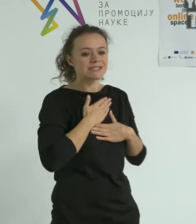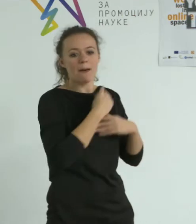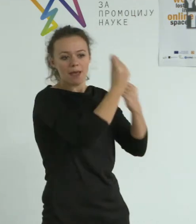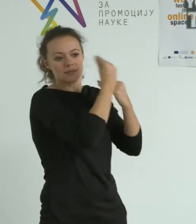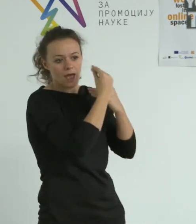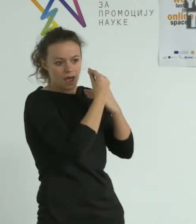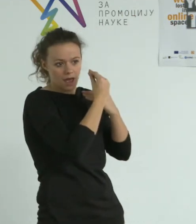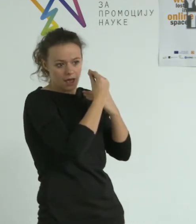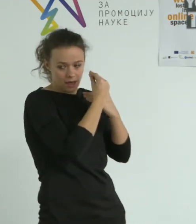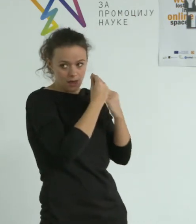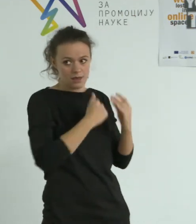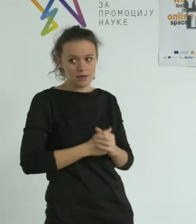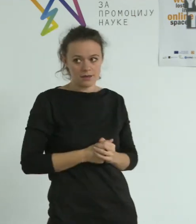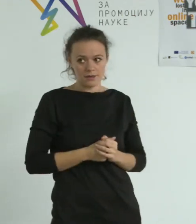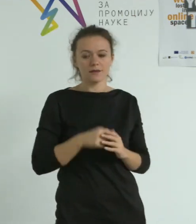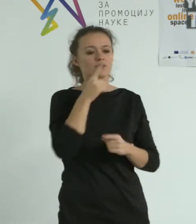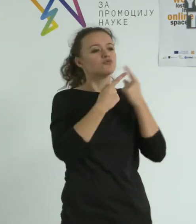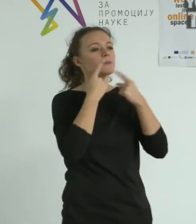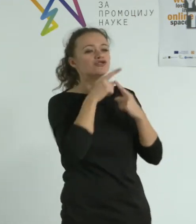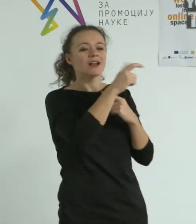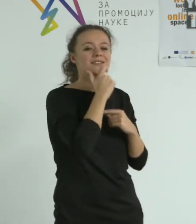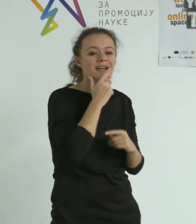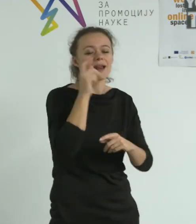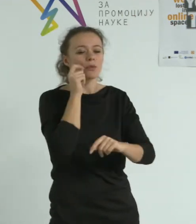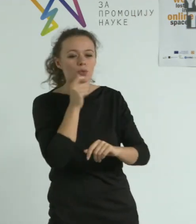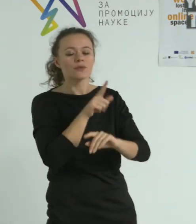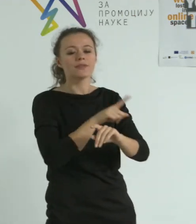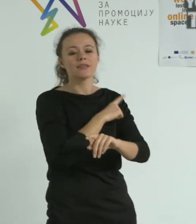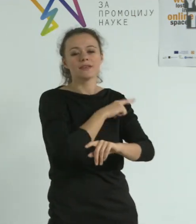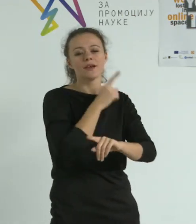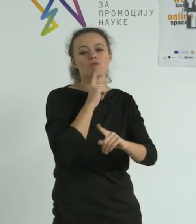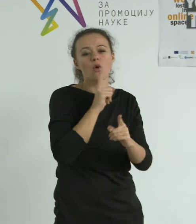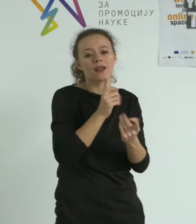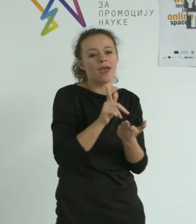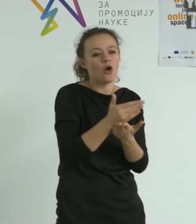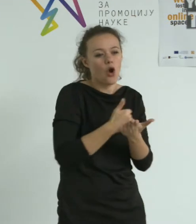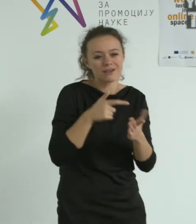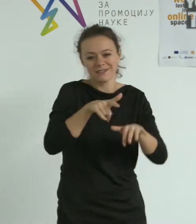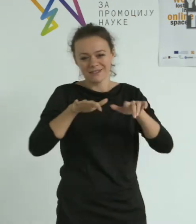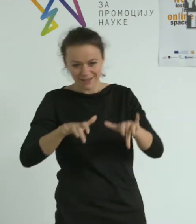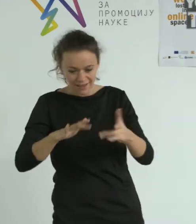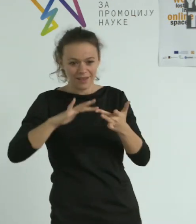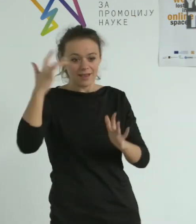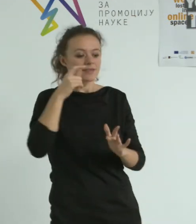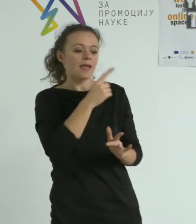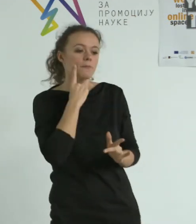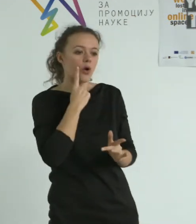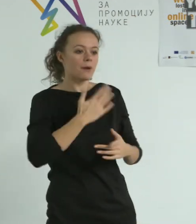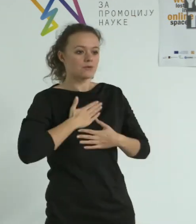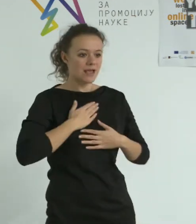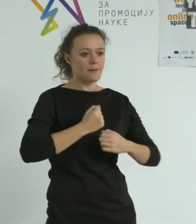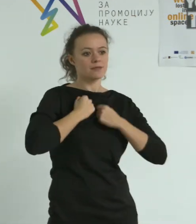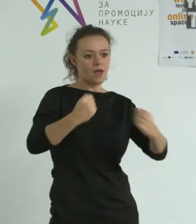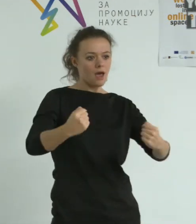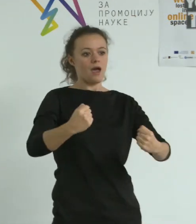luckily, as I said, the dinosaur who likes to try new things and likes to improve themselves